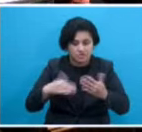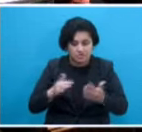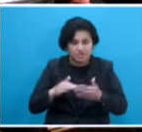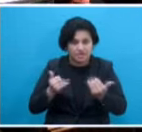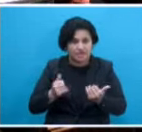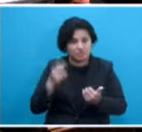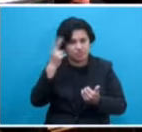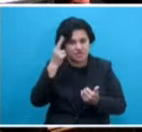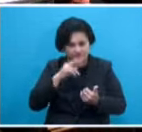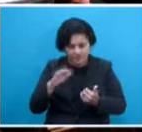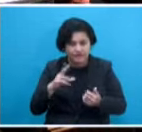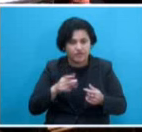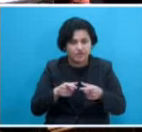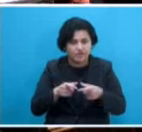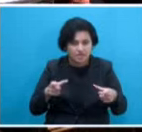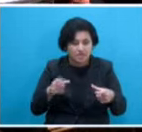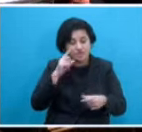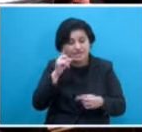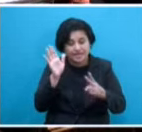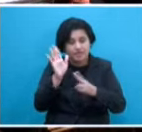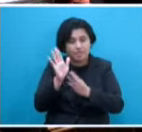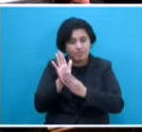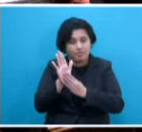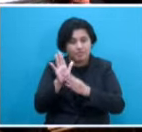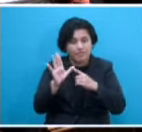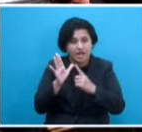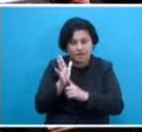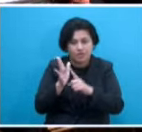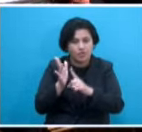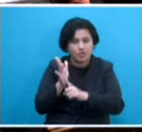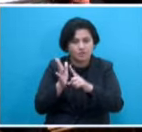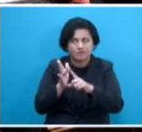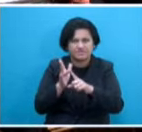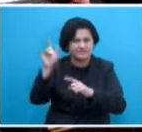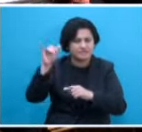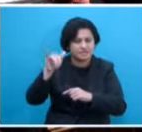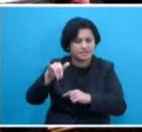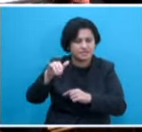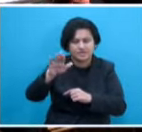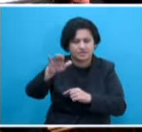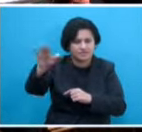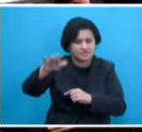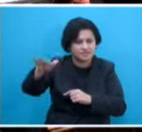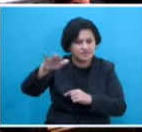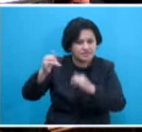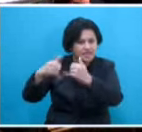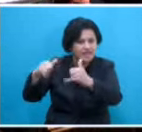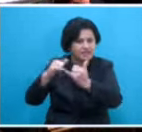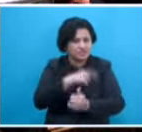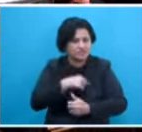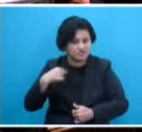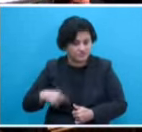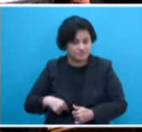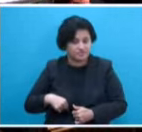in vetting them. The Malolo Island environment catastrophe was one, But most shocking has been the revelations highlighted